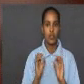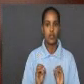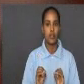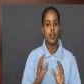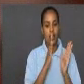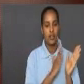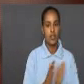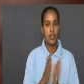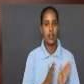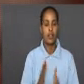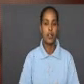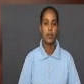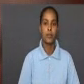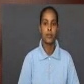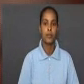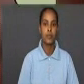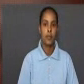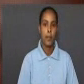Students, let's get ready.